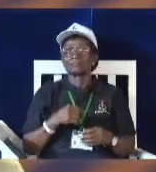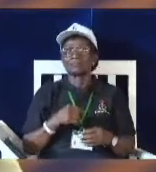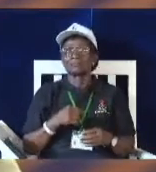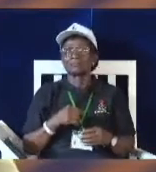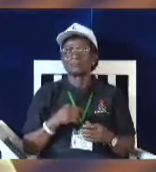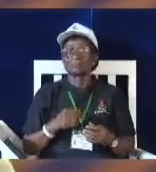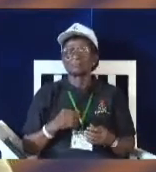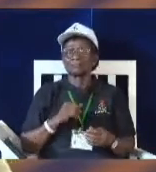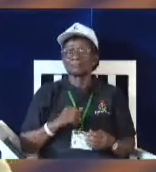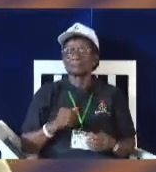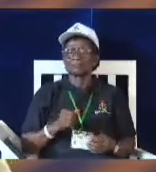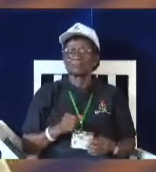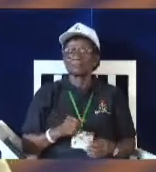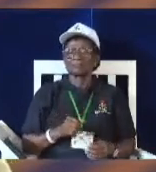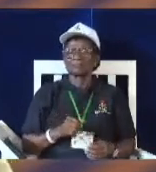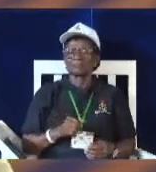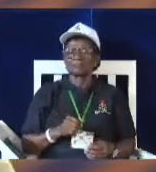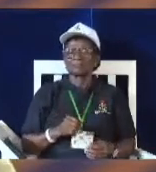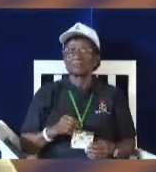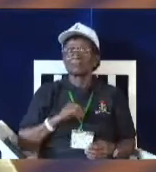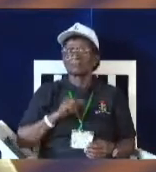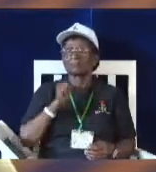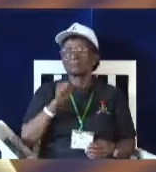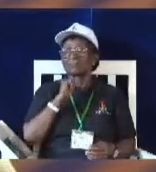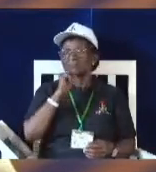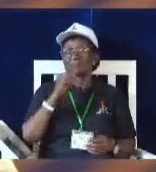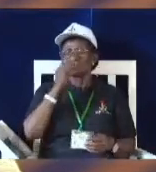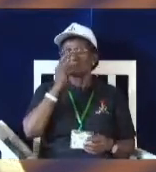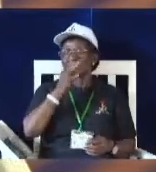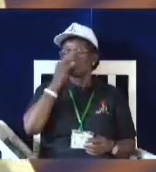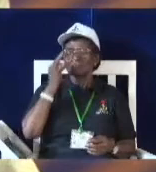And I'm not fasting today, I'm on holidays.